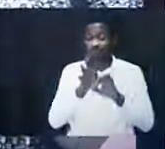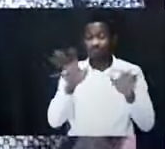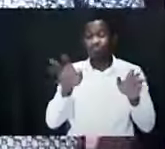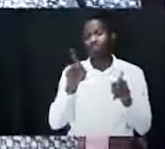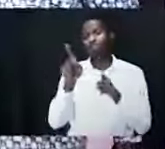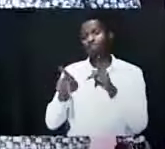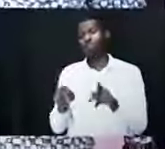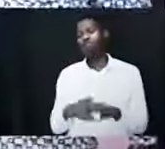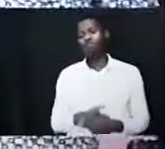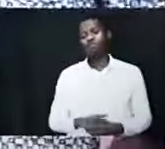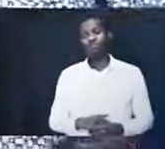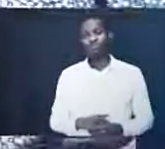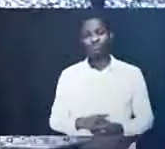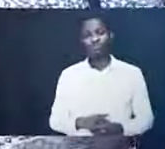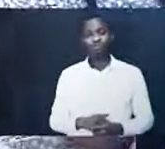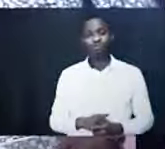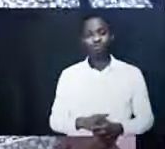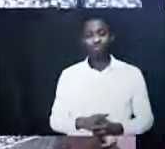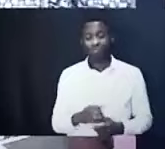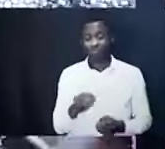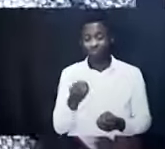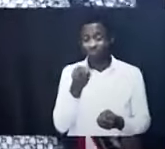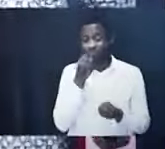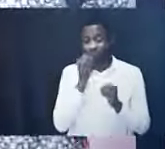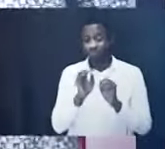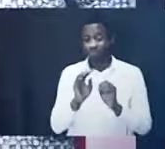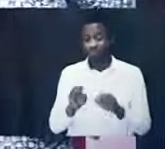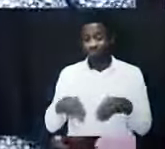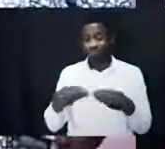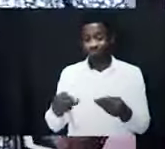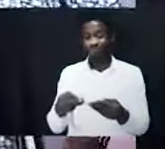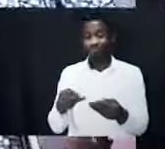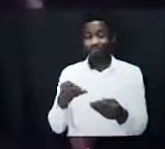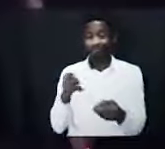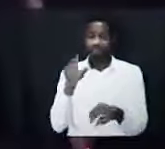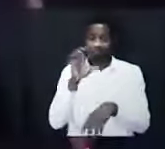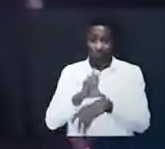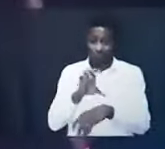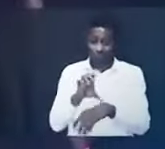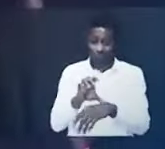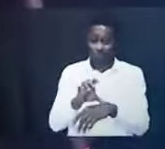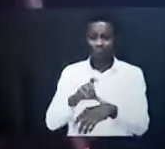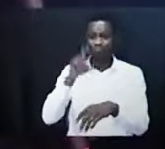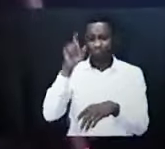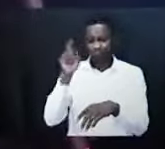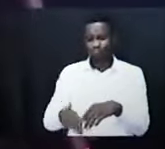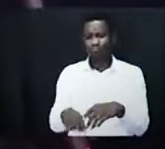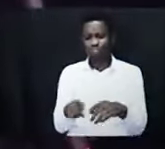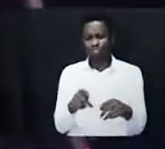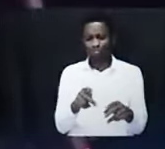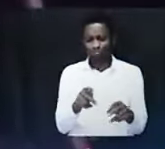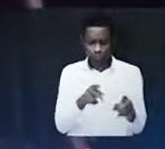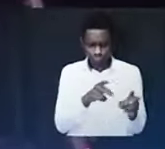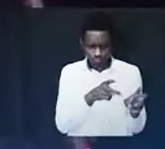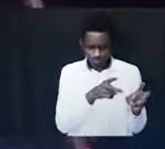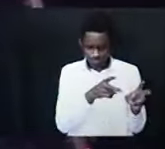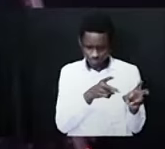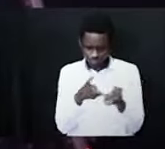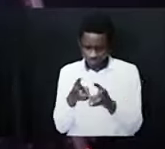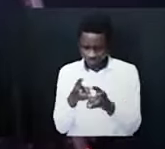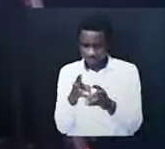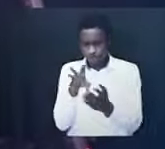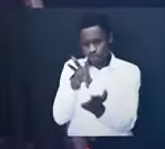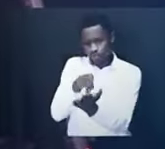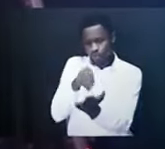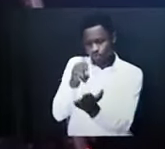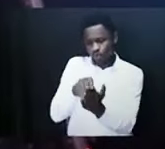crowd. In our feeding the church, we have to look at the pattern he used whilst we